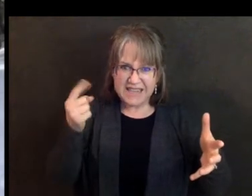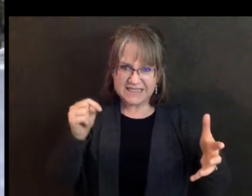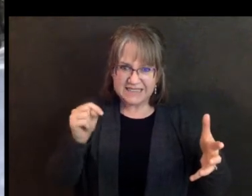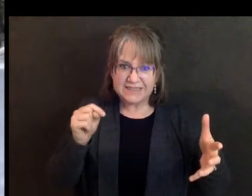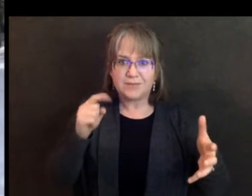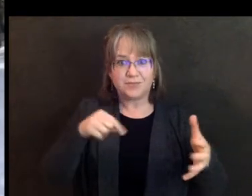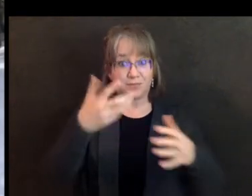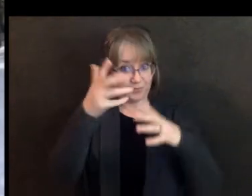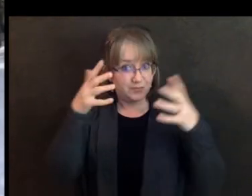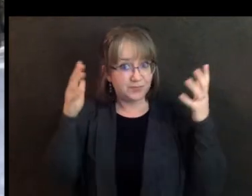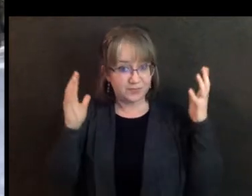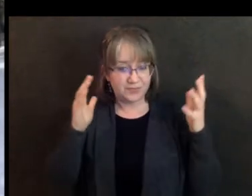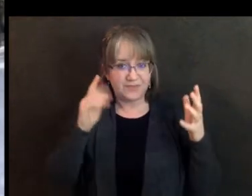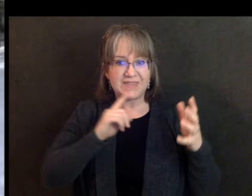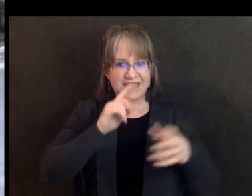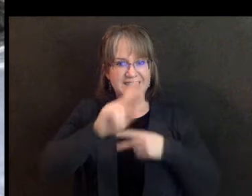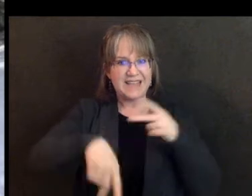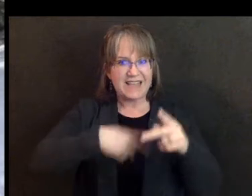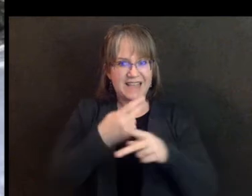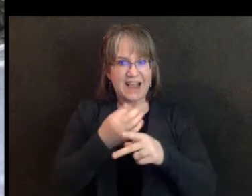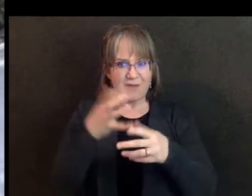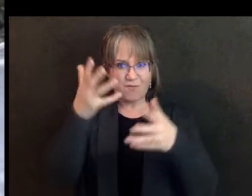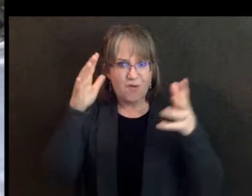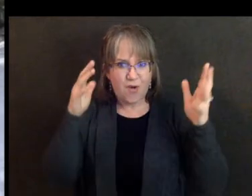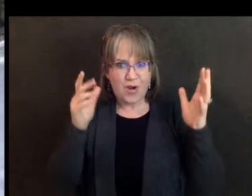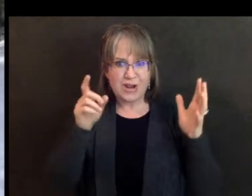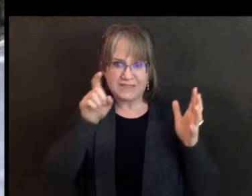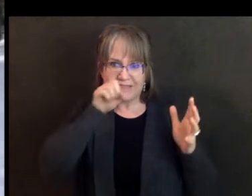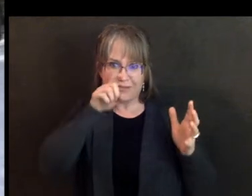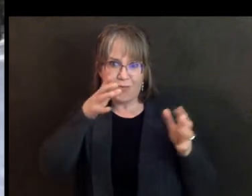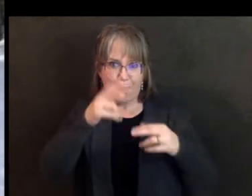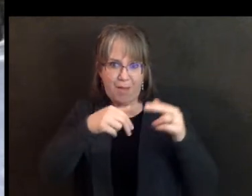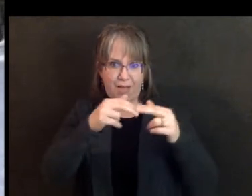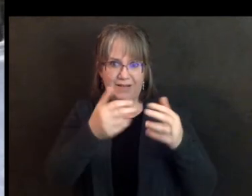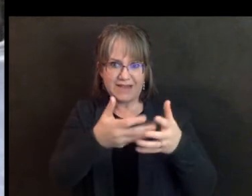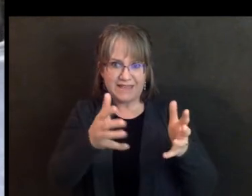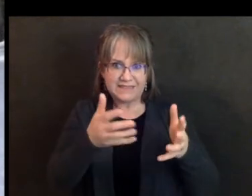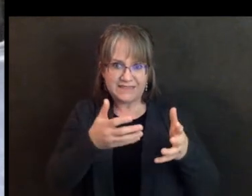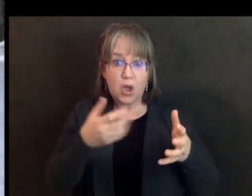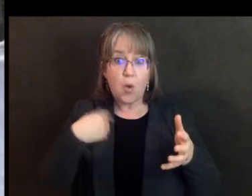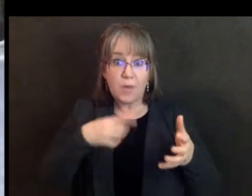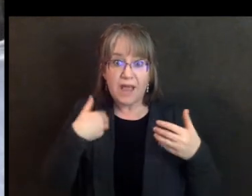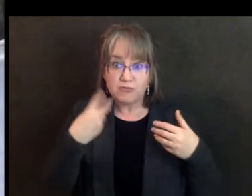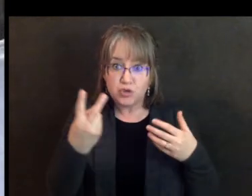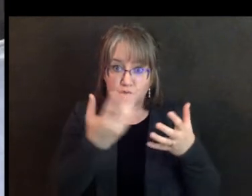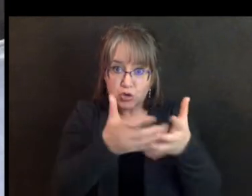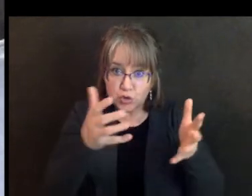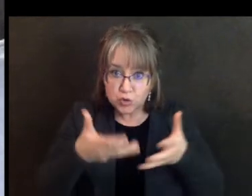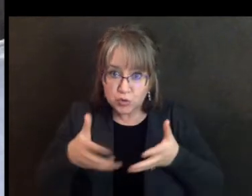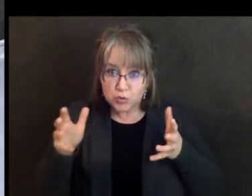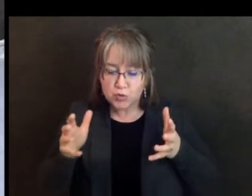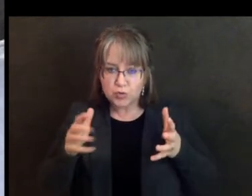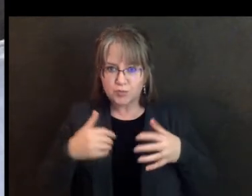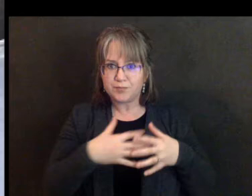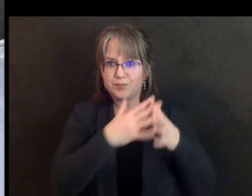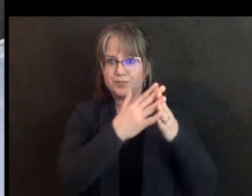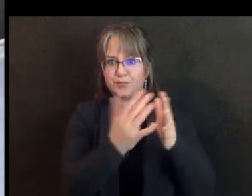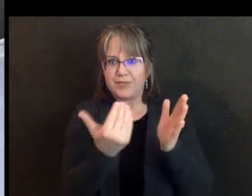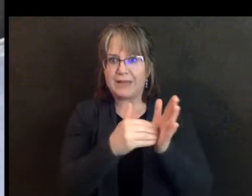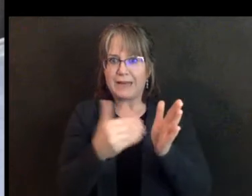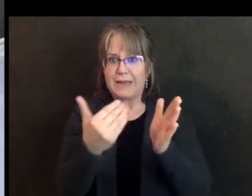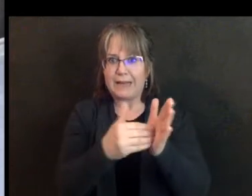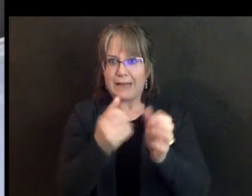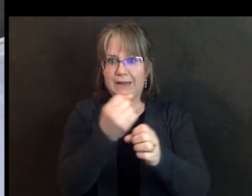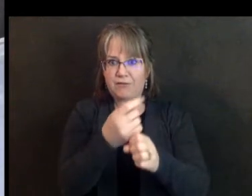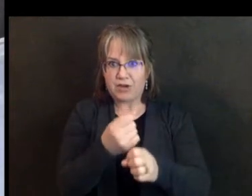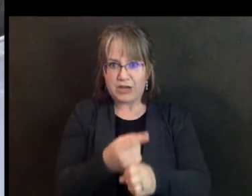eagles will build their nests. In fact, we have 2 bald eagle nests, recurring bald eagle nests, out by Big Bend Loop, if anyone has ever been